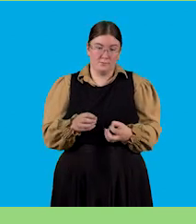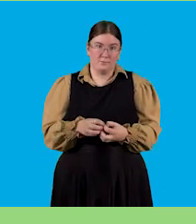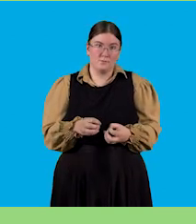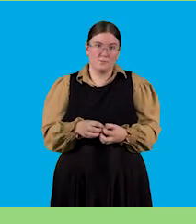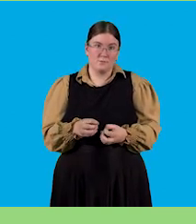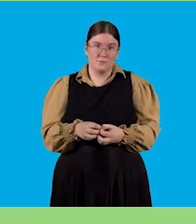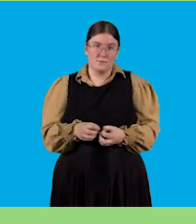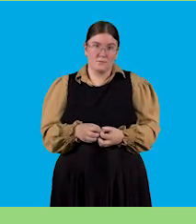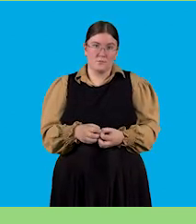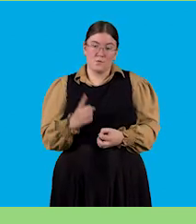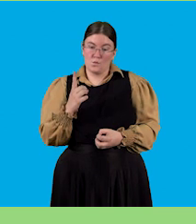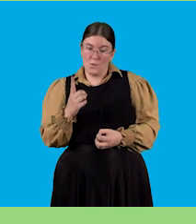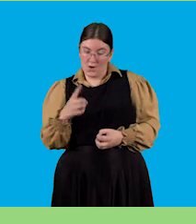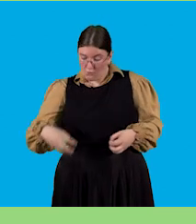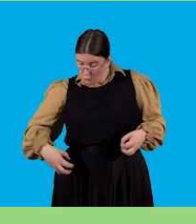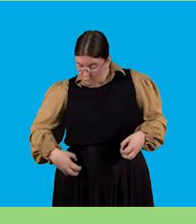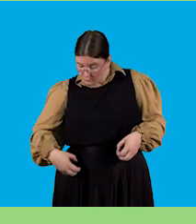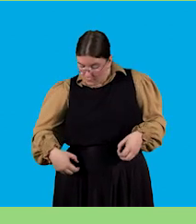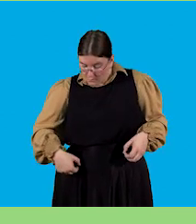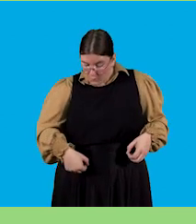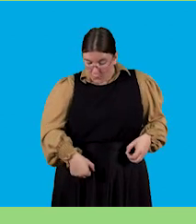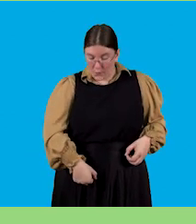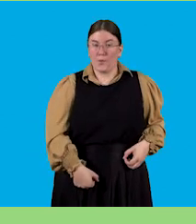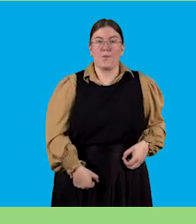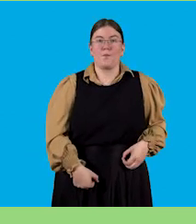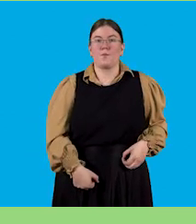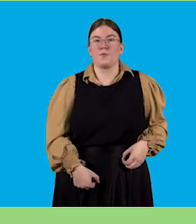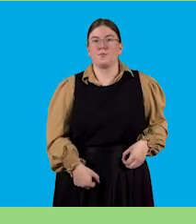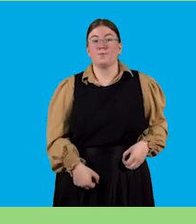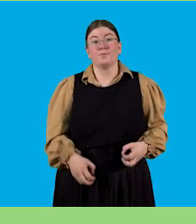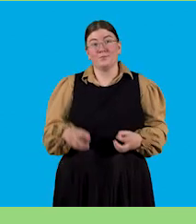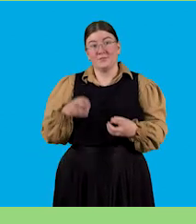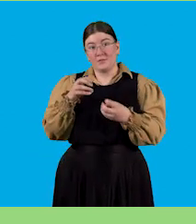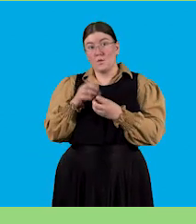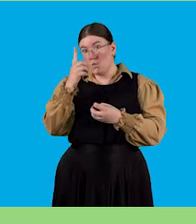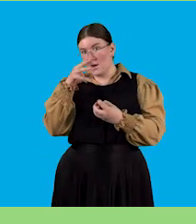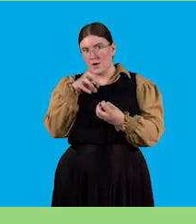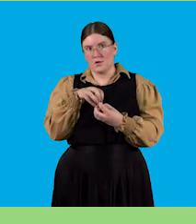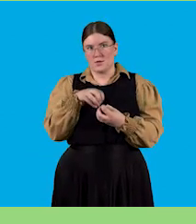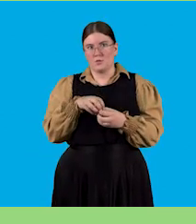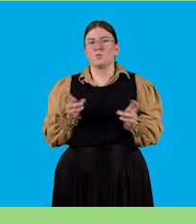That egg has been released by 1 ovary. So what happens is